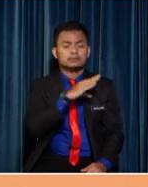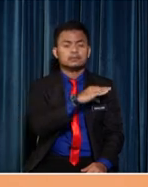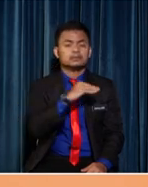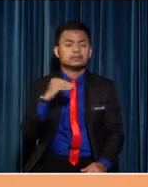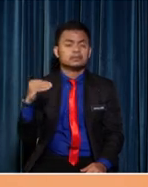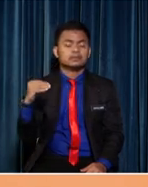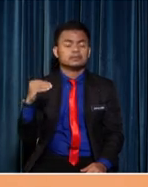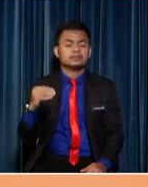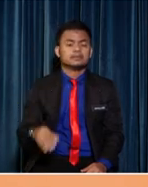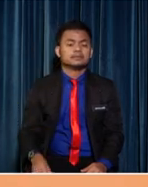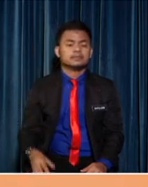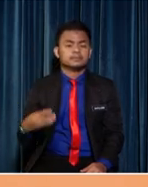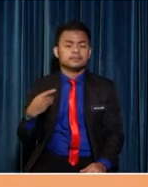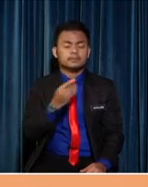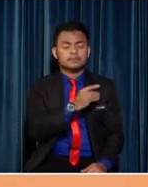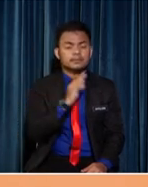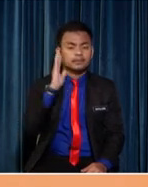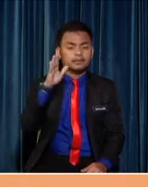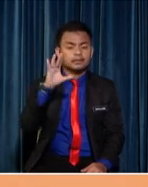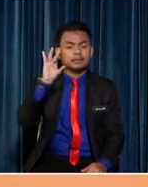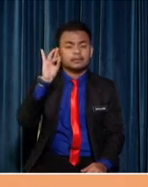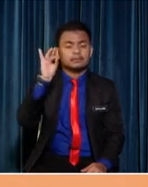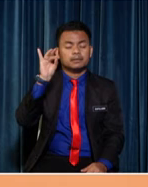also we have another 80.